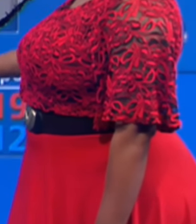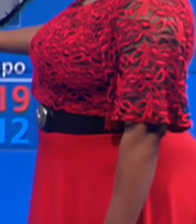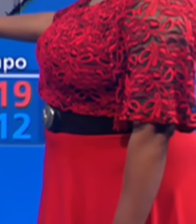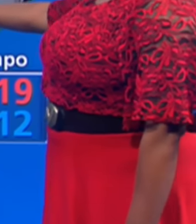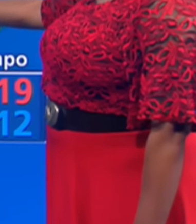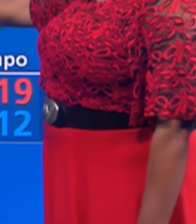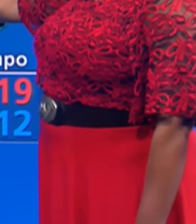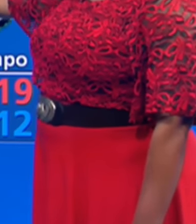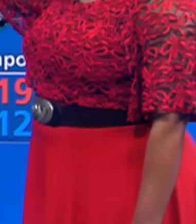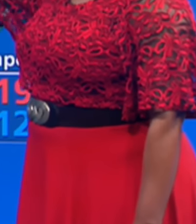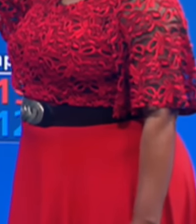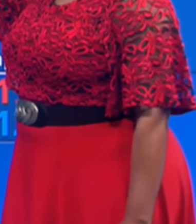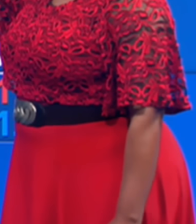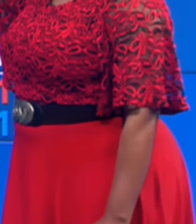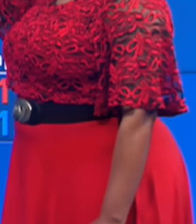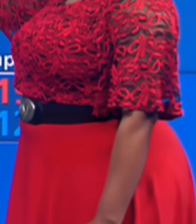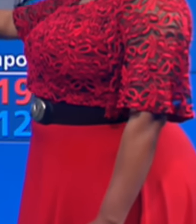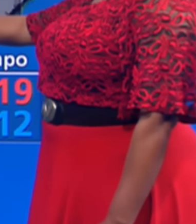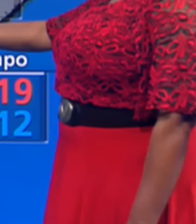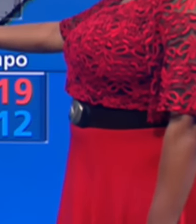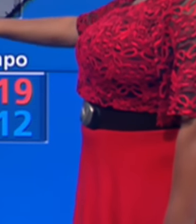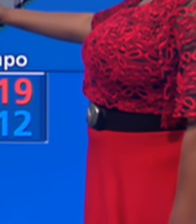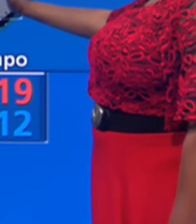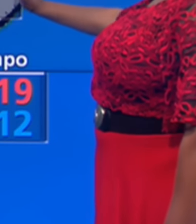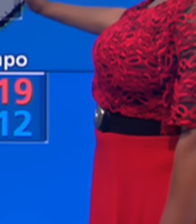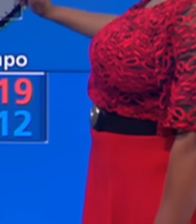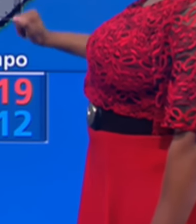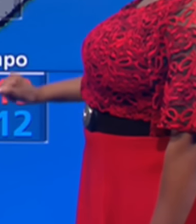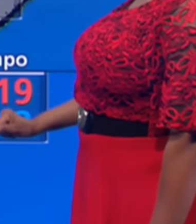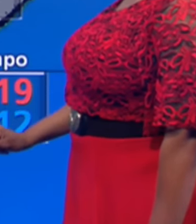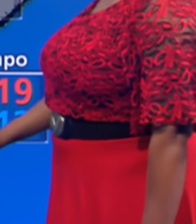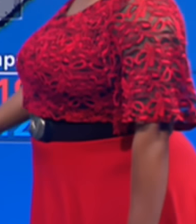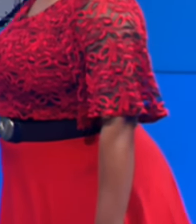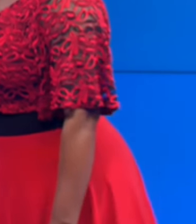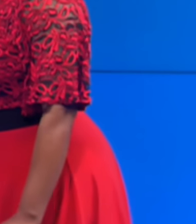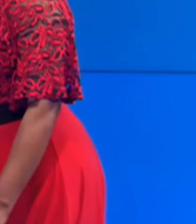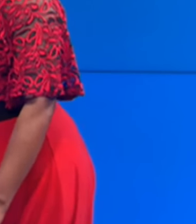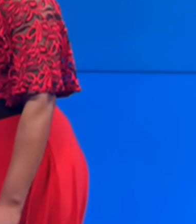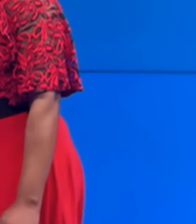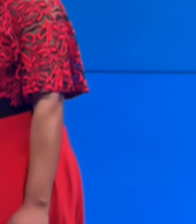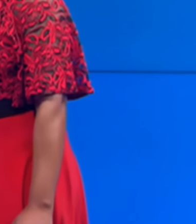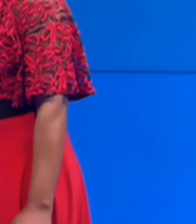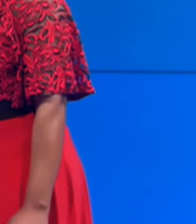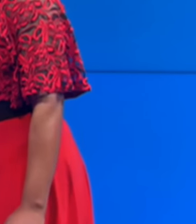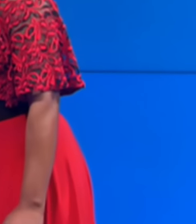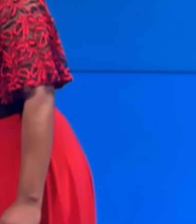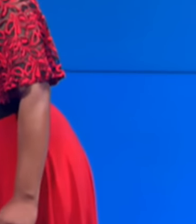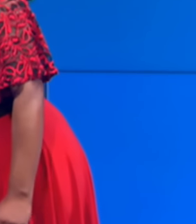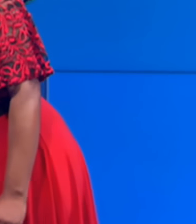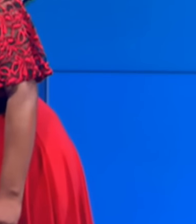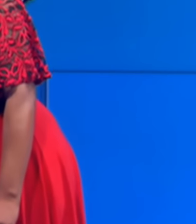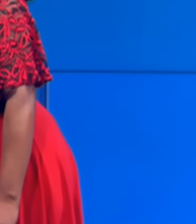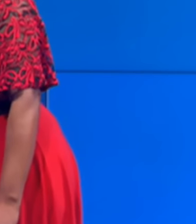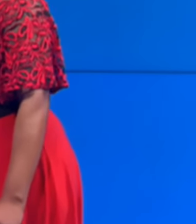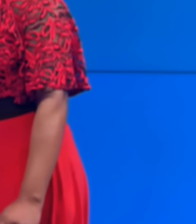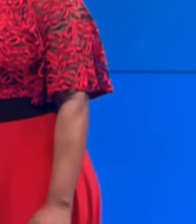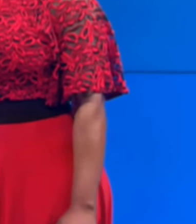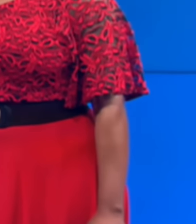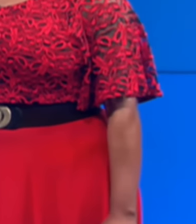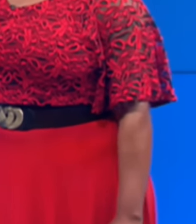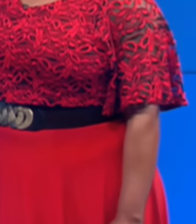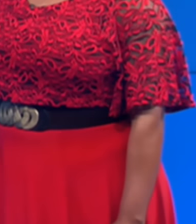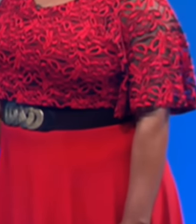di le gona go tla be go ntse di theogile le gona Mmaletswai ka tša lesomešupa Mthatha lesomeseswai Makhanda le gona lesomeswai eupša re lebelela gona